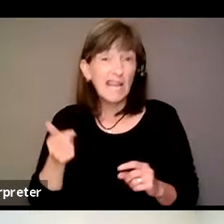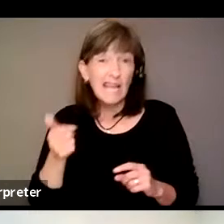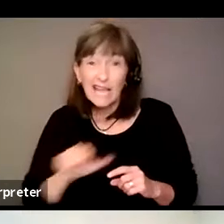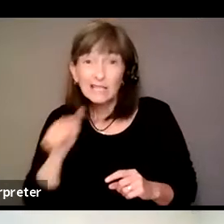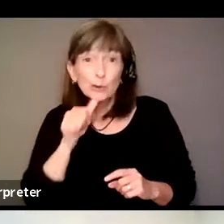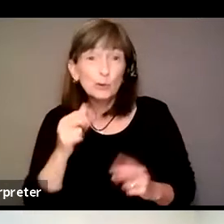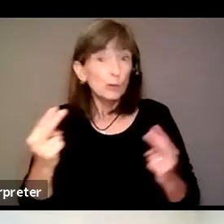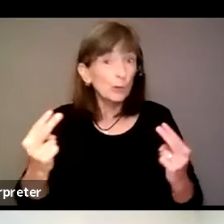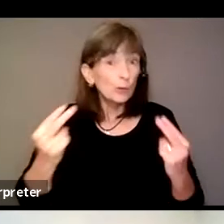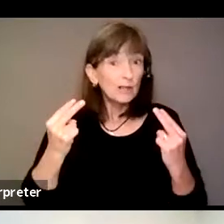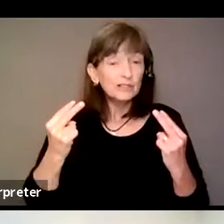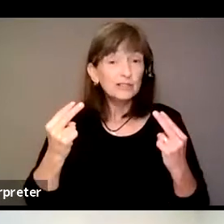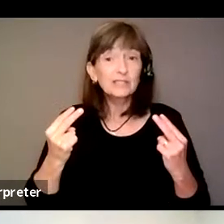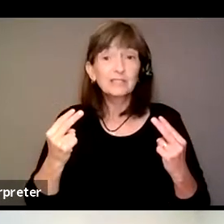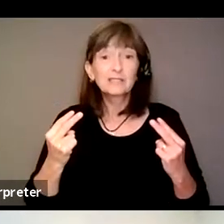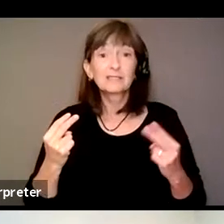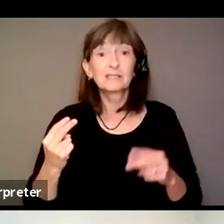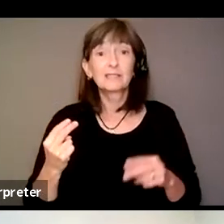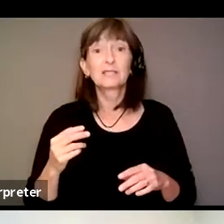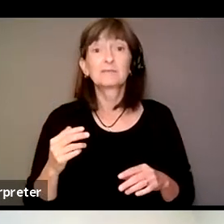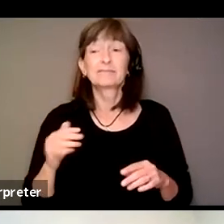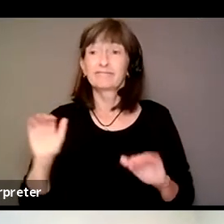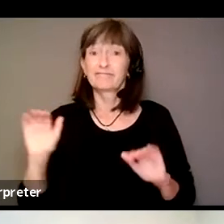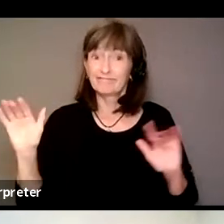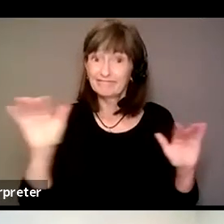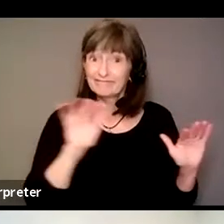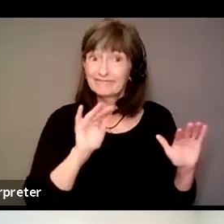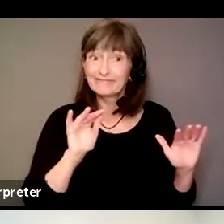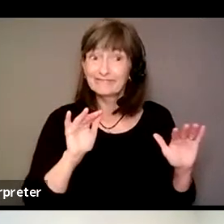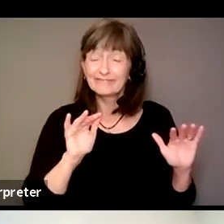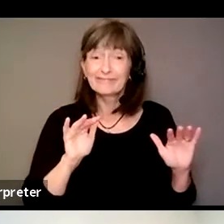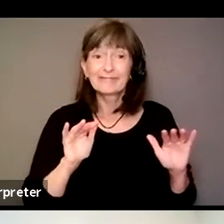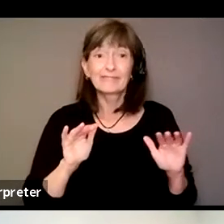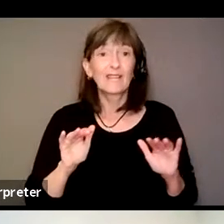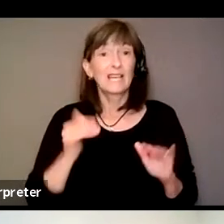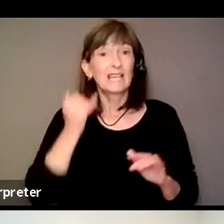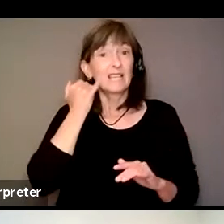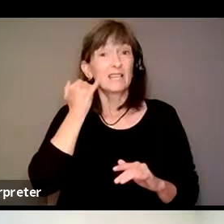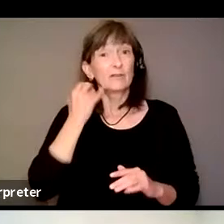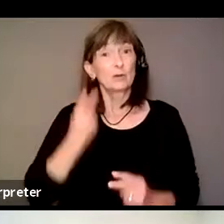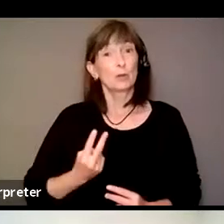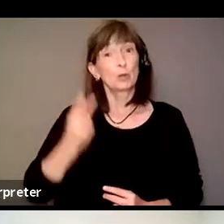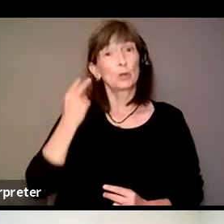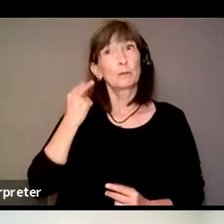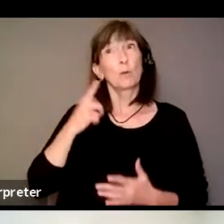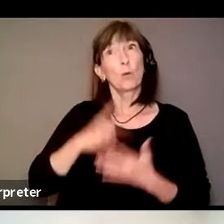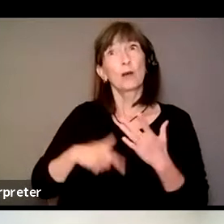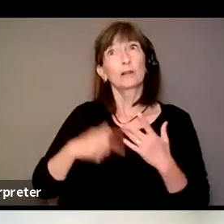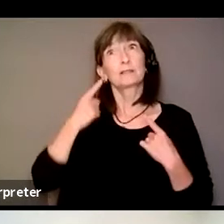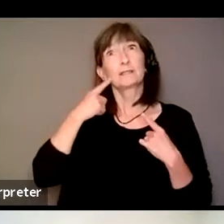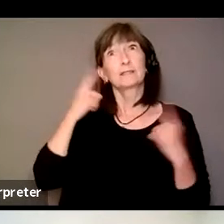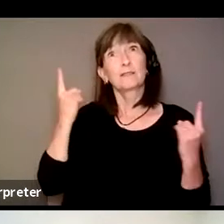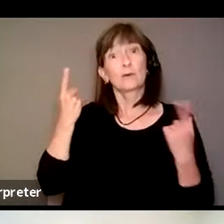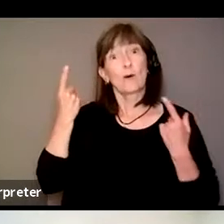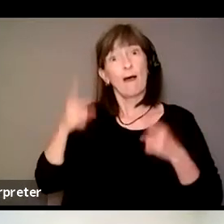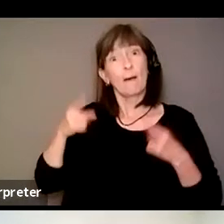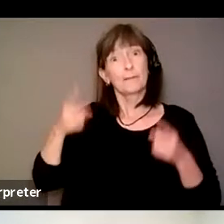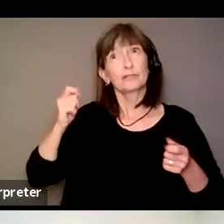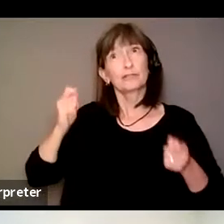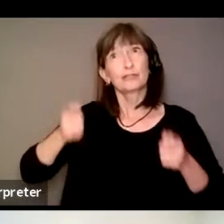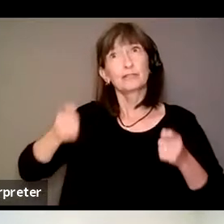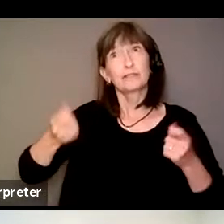listening, Minister Howell, is that the rewards are great when you look back at your achievements. And it's about